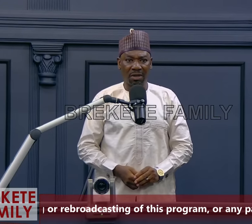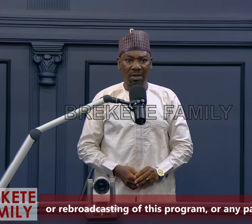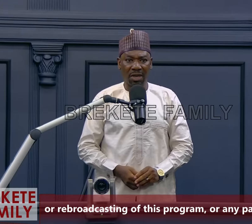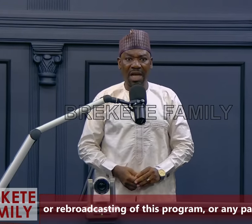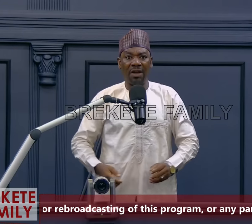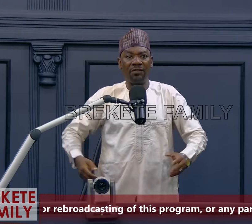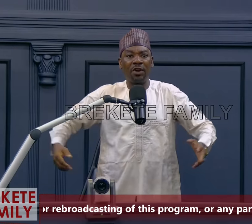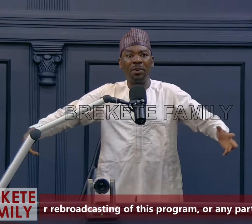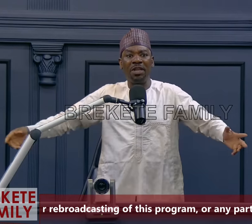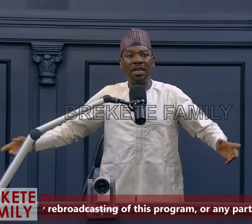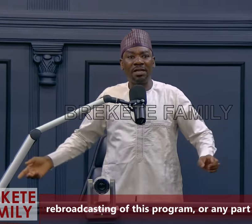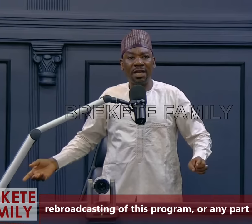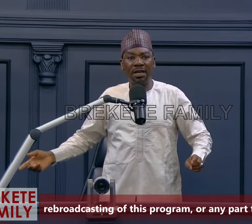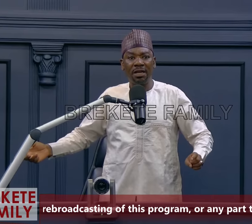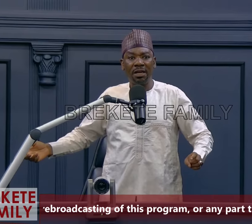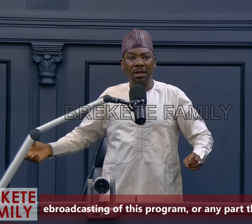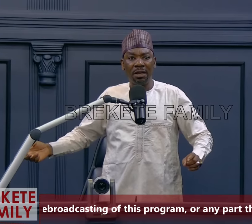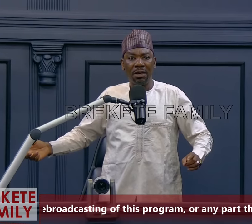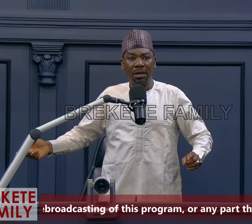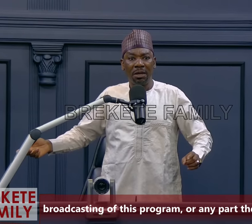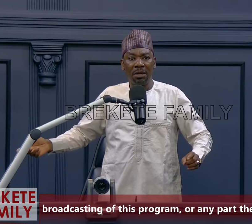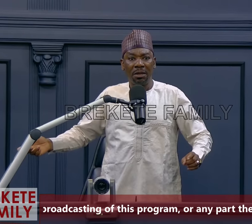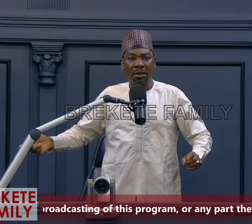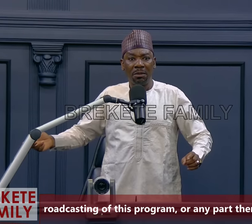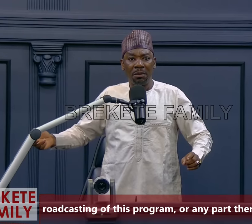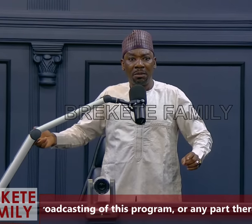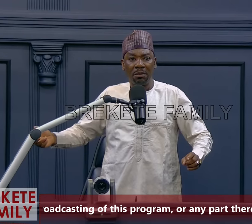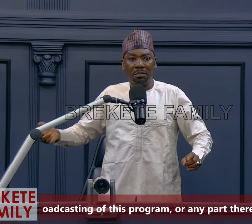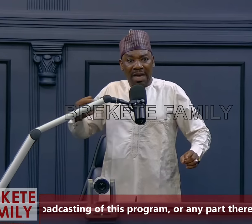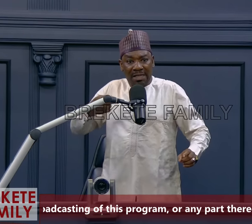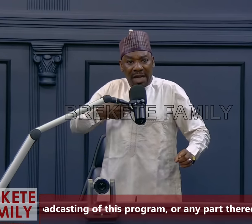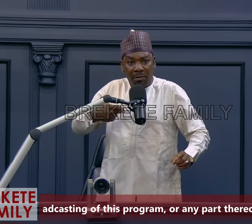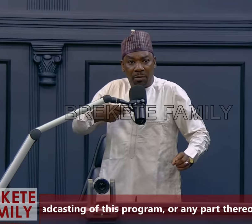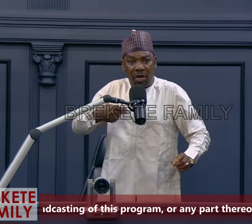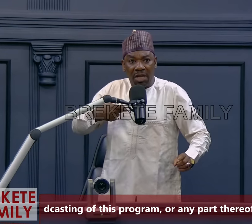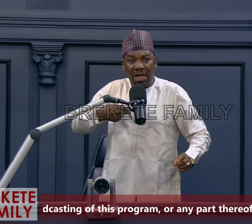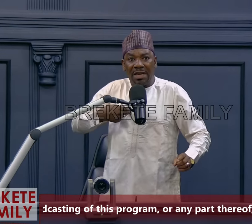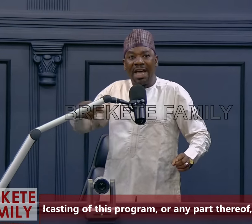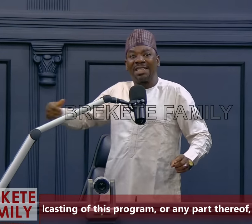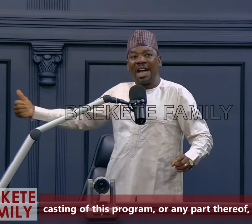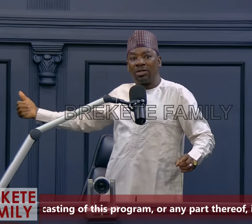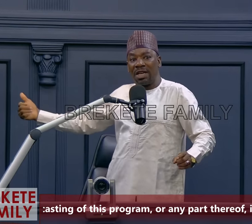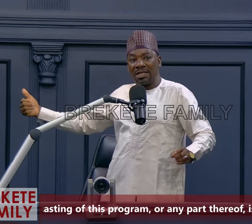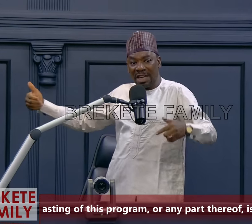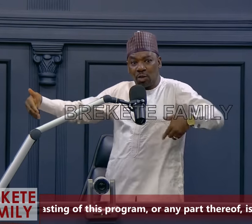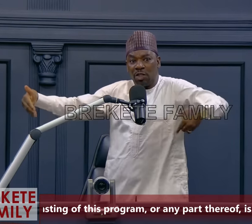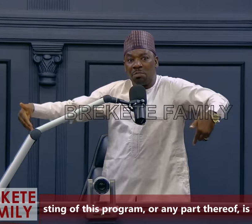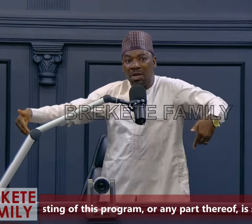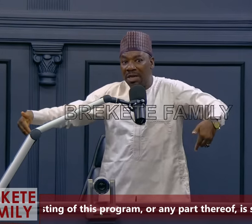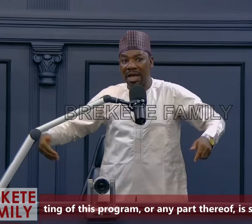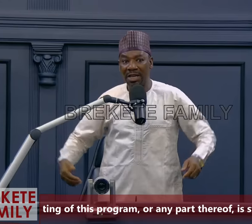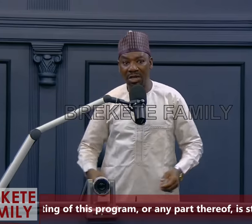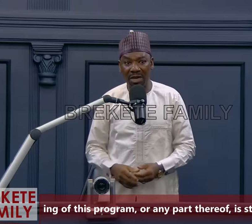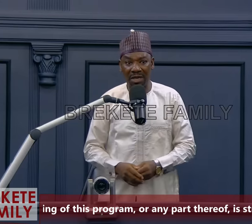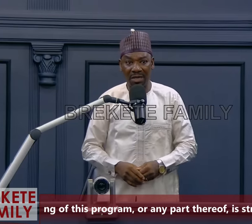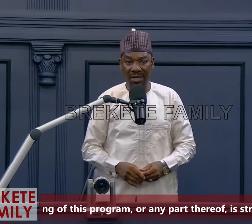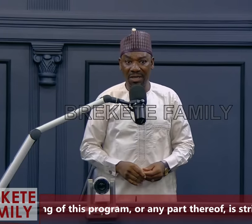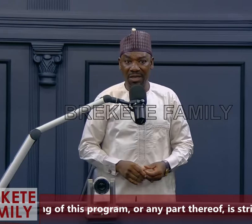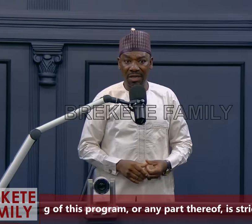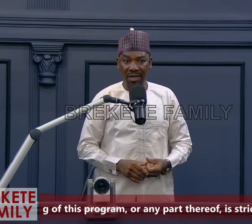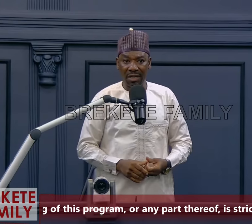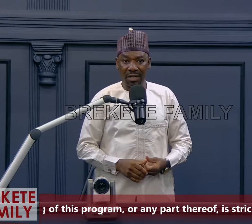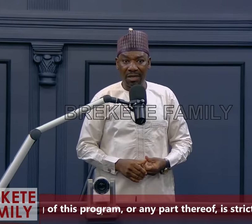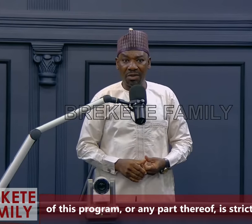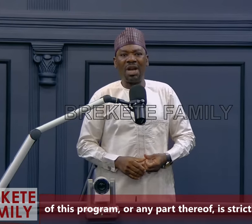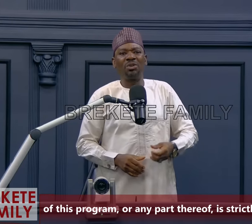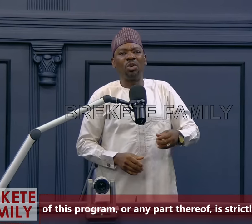them I have replicated my type in their thousands as we speak in